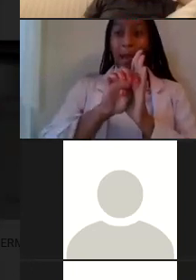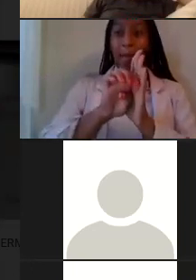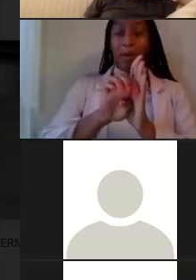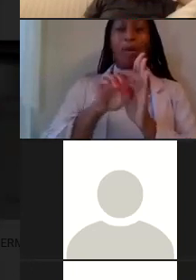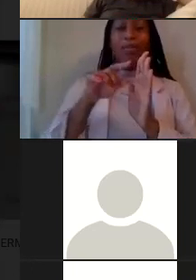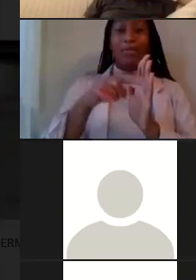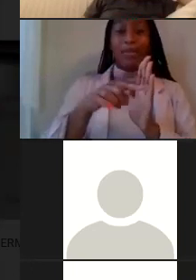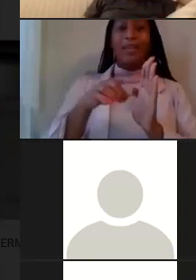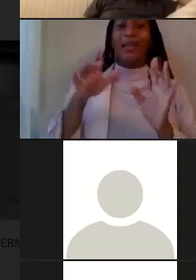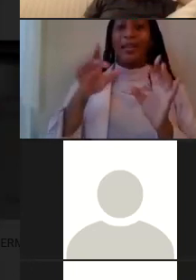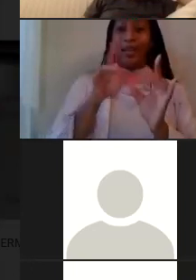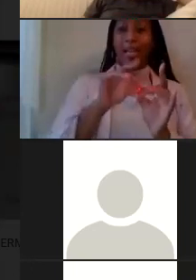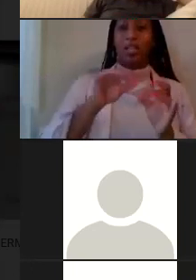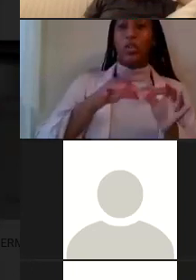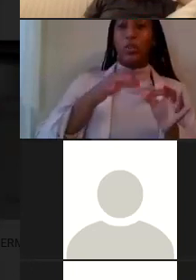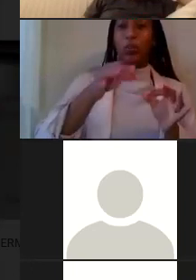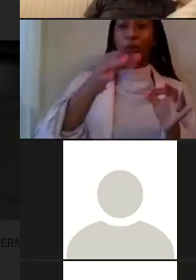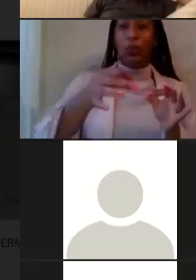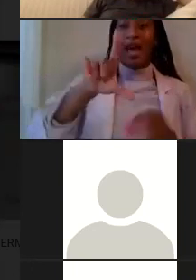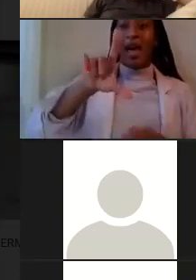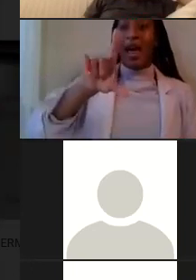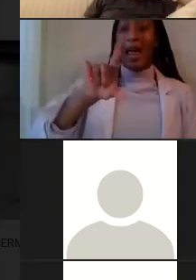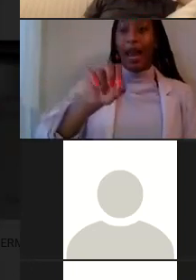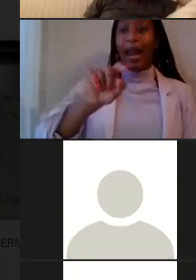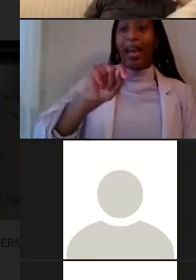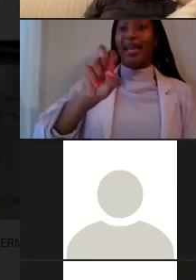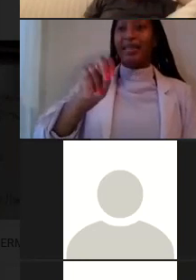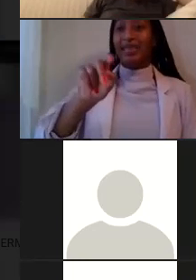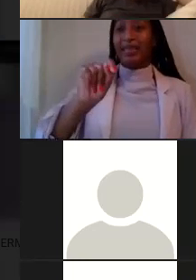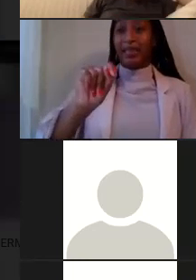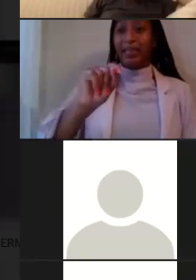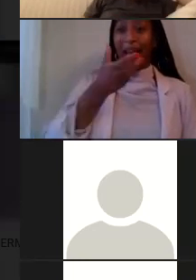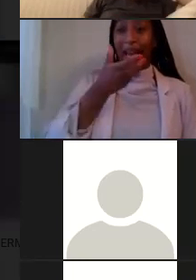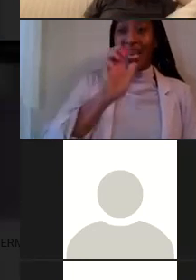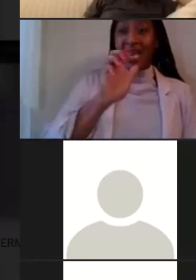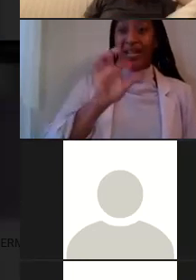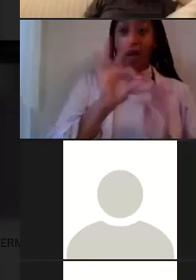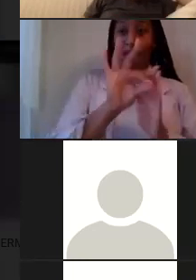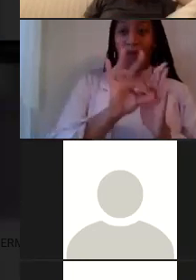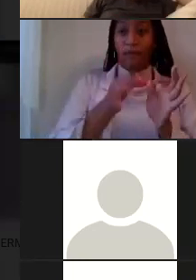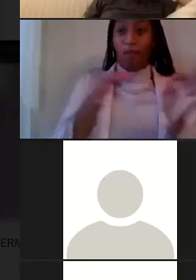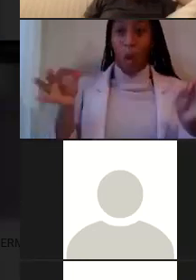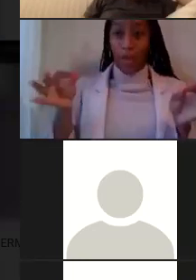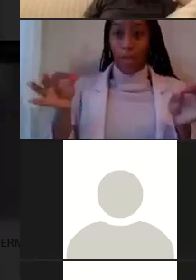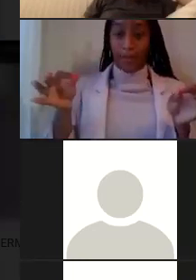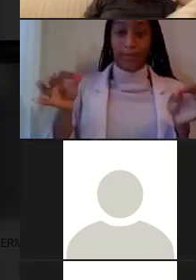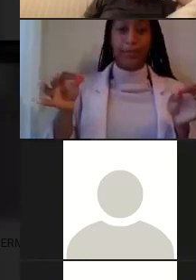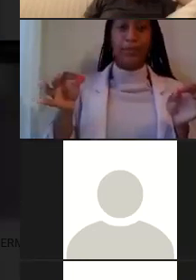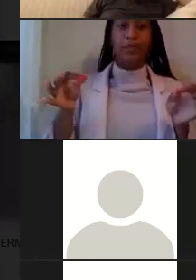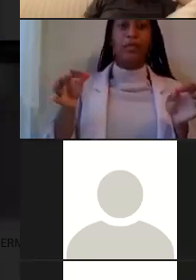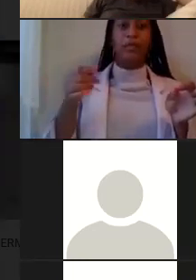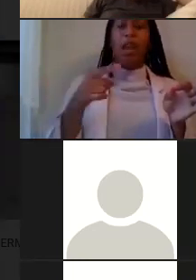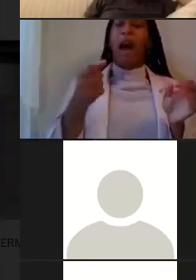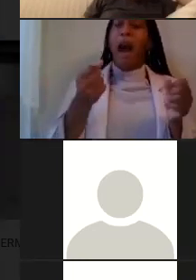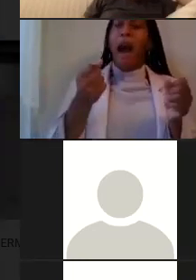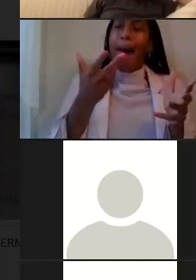see it here highlighted on the screen, Q equals mL. So it asks the question, how much heat must be removed from